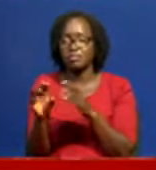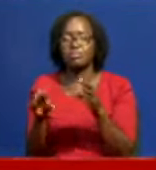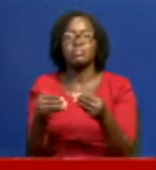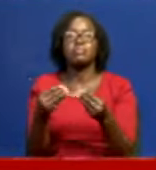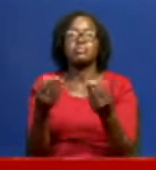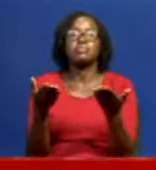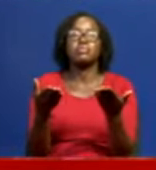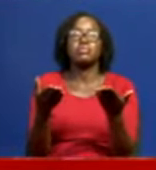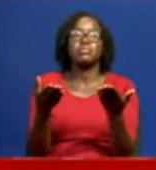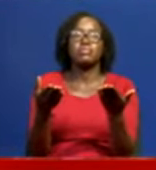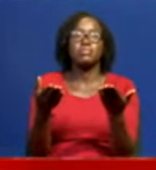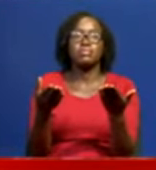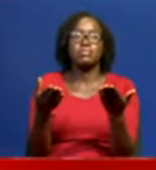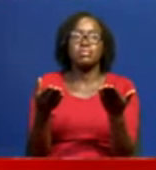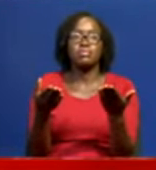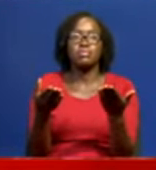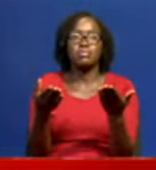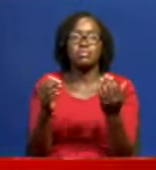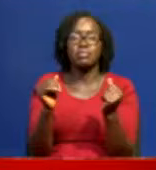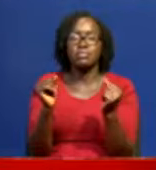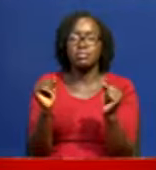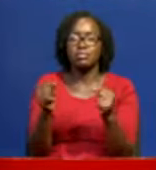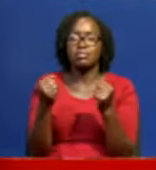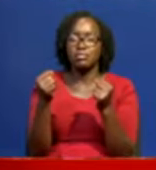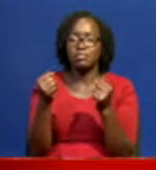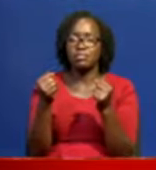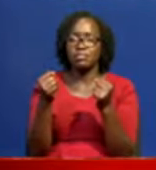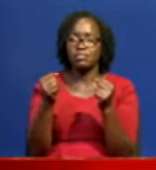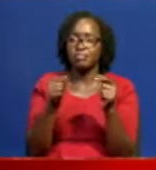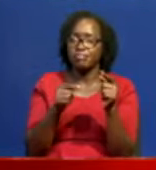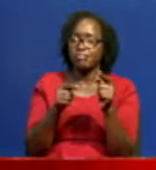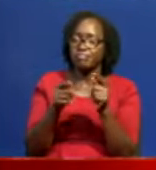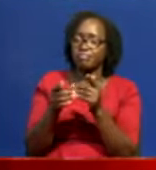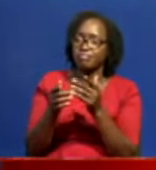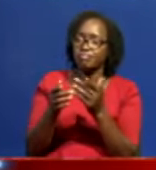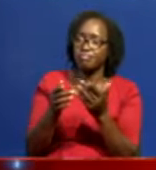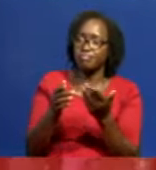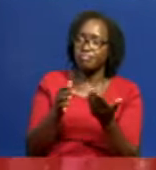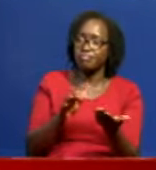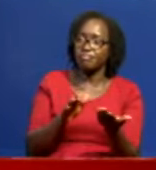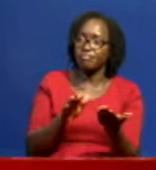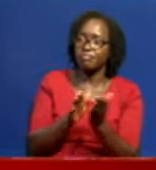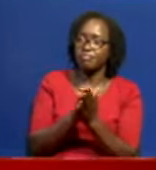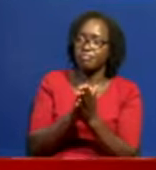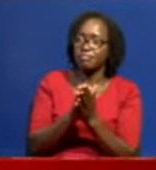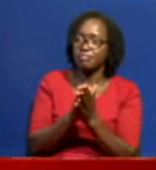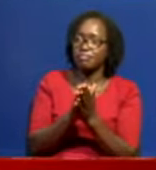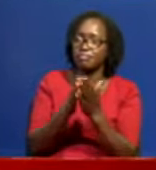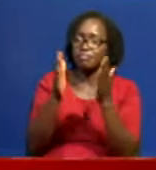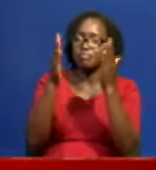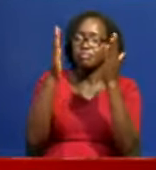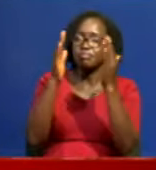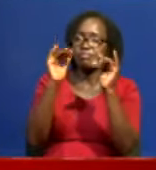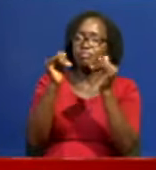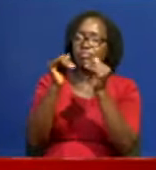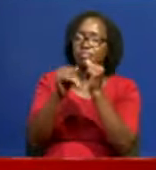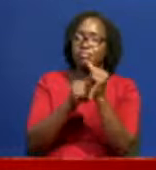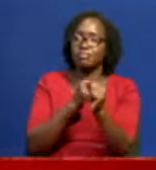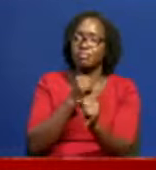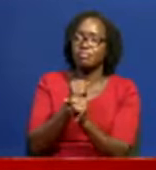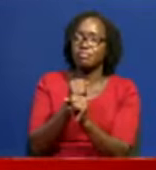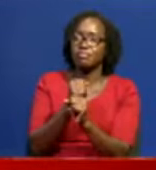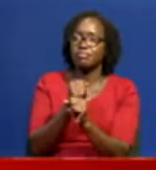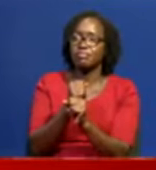them safe passage, even as we celebrate the new year.